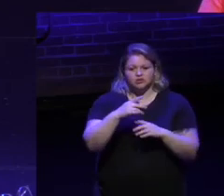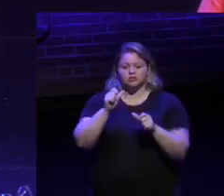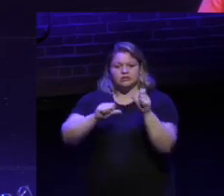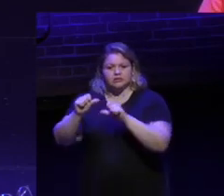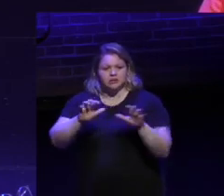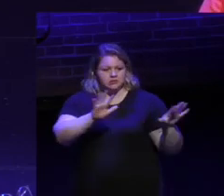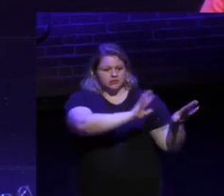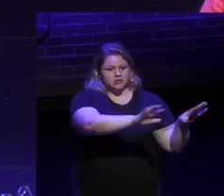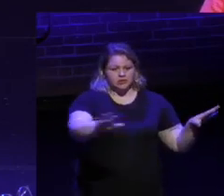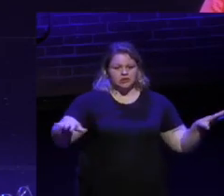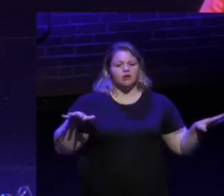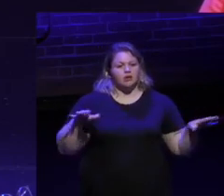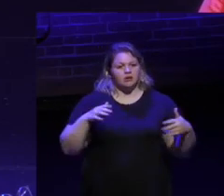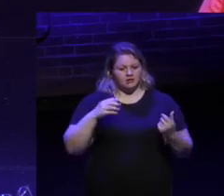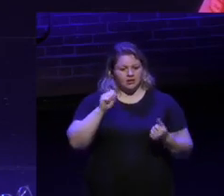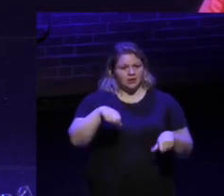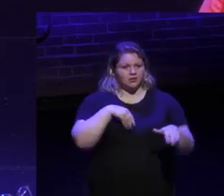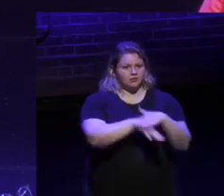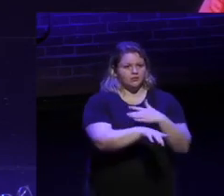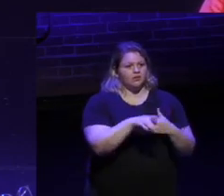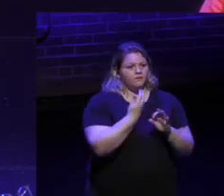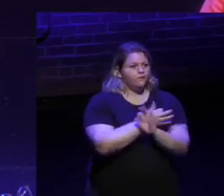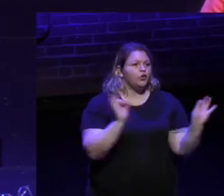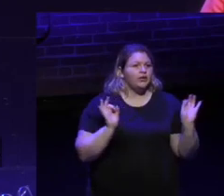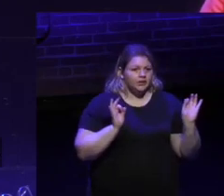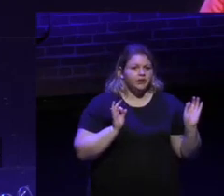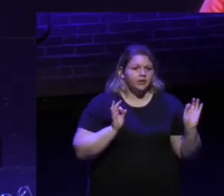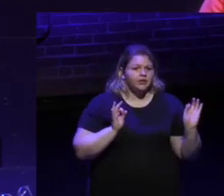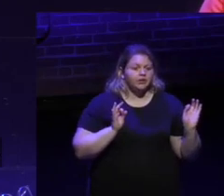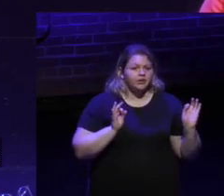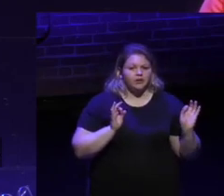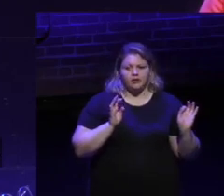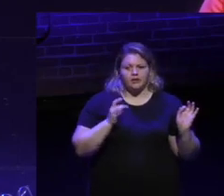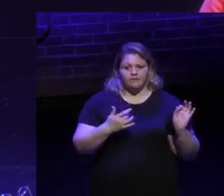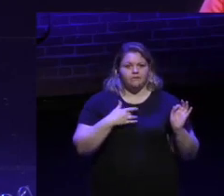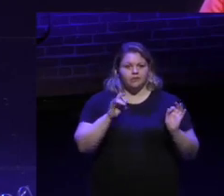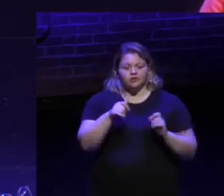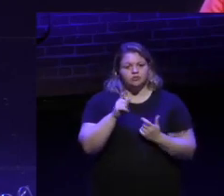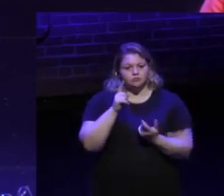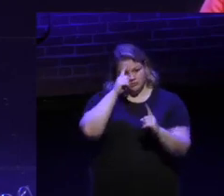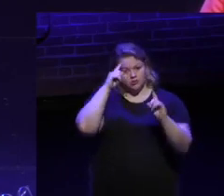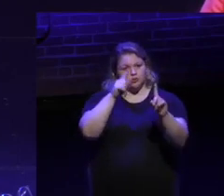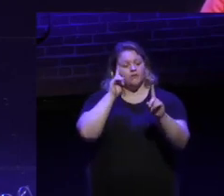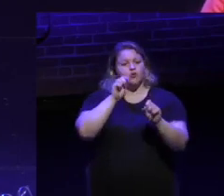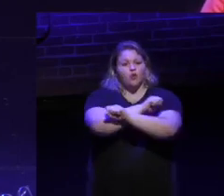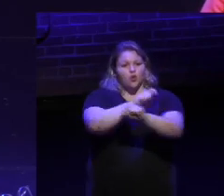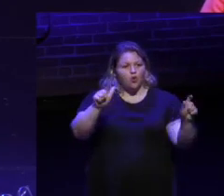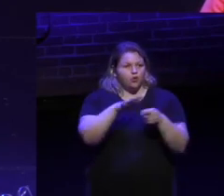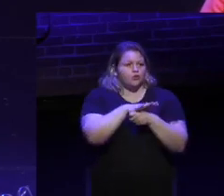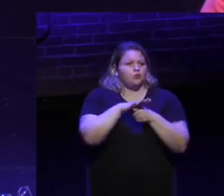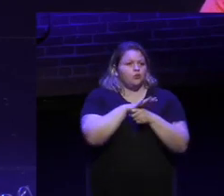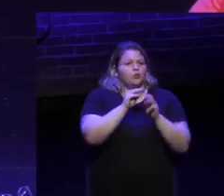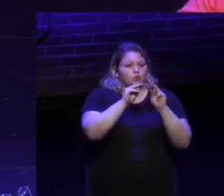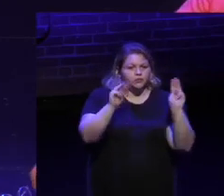And that's something I'd like to see at all of our museums in Massachusetts, an important goal I think we should have for all of our local museums in all of our cities and